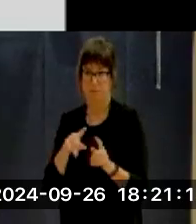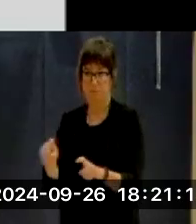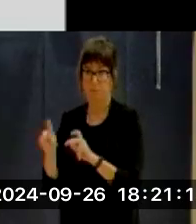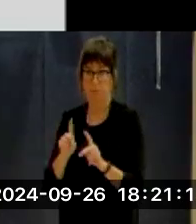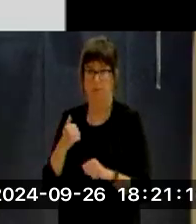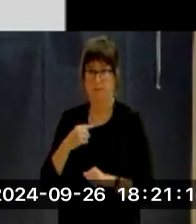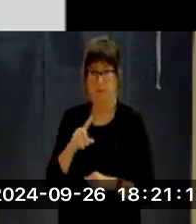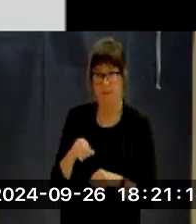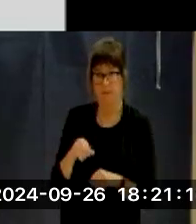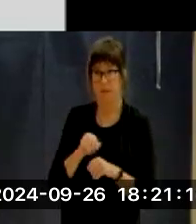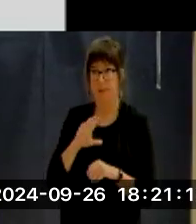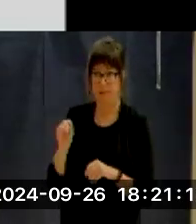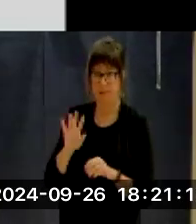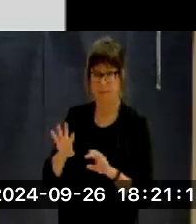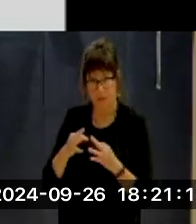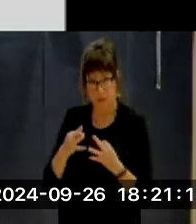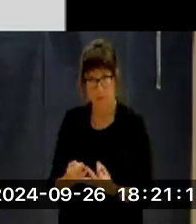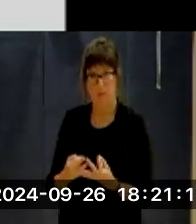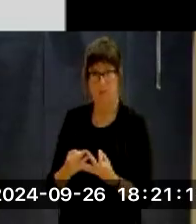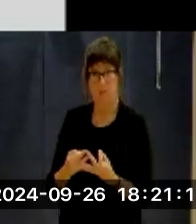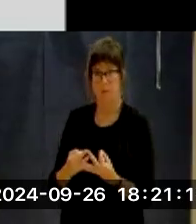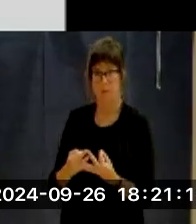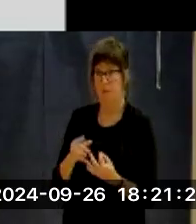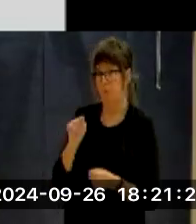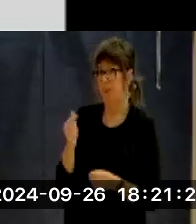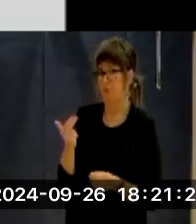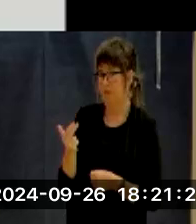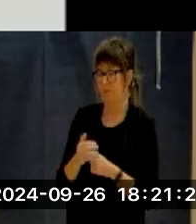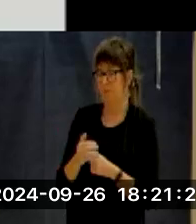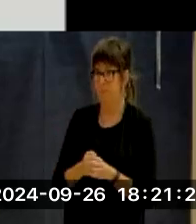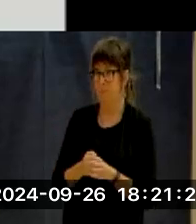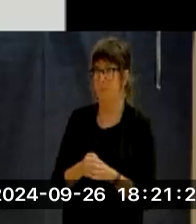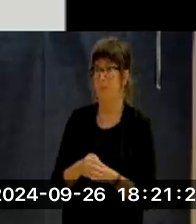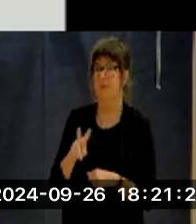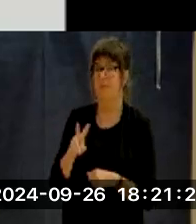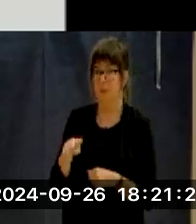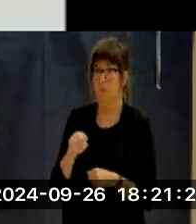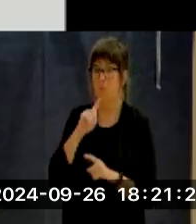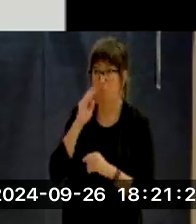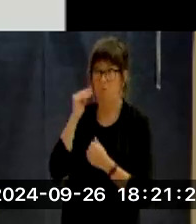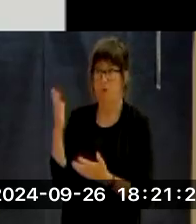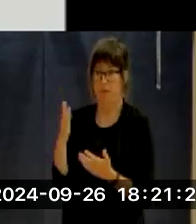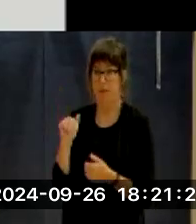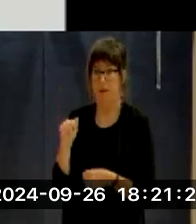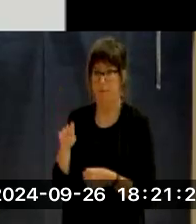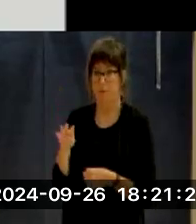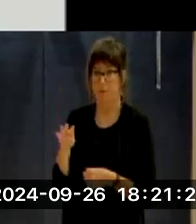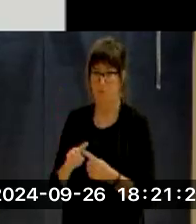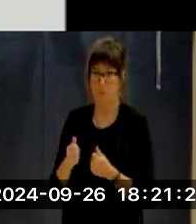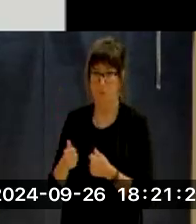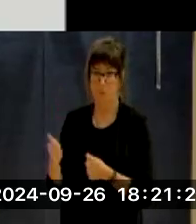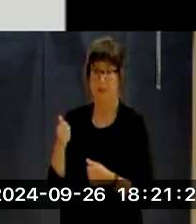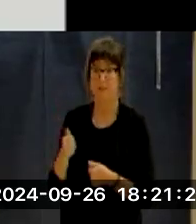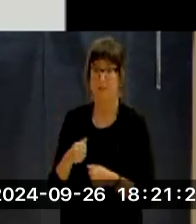and their families in 2013. Of the cases in which victims reported abuse to authorities, more